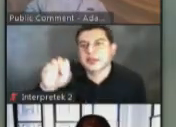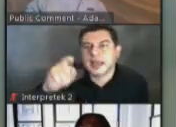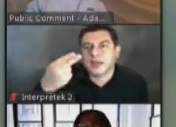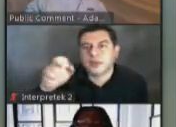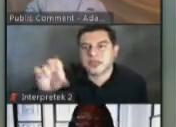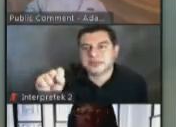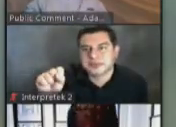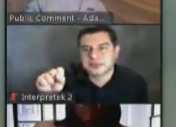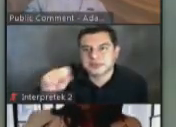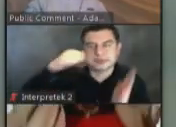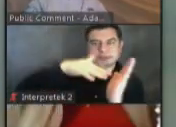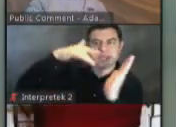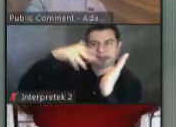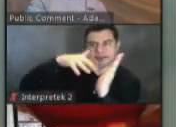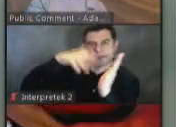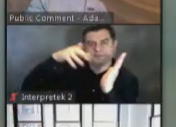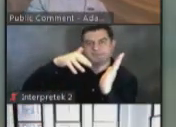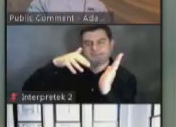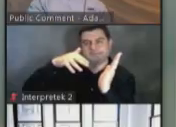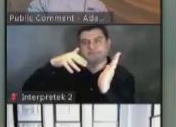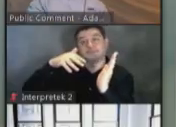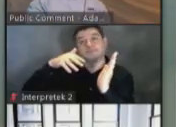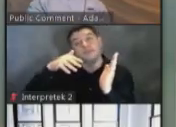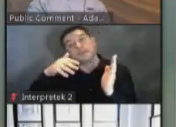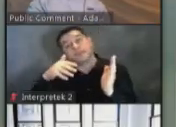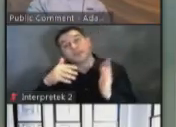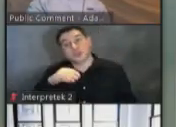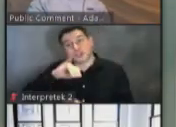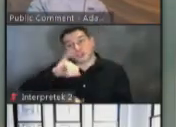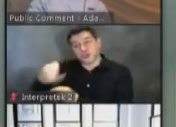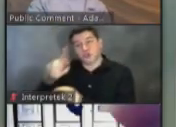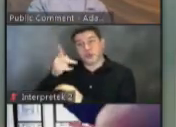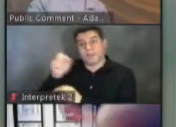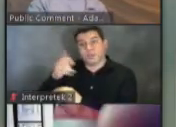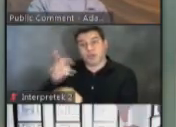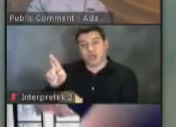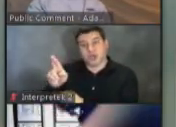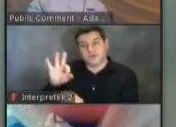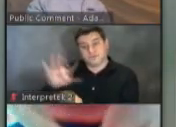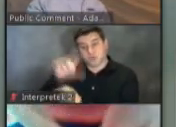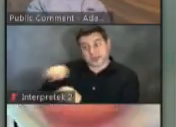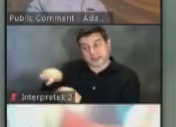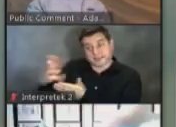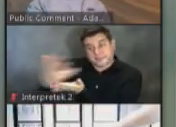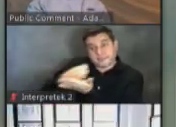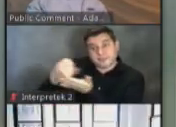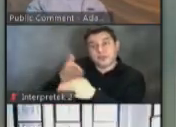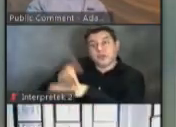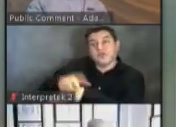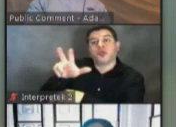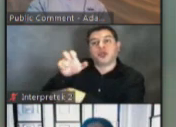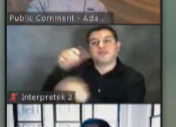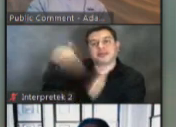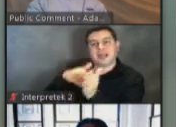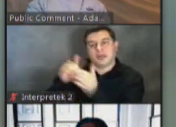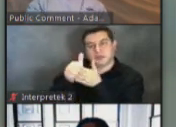in Florida, in Jupiter, Florida, they were able to collect over $300,000 for the linkage fee, and